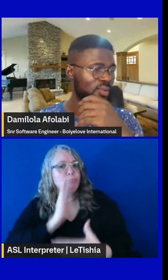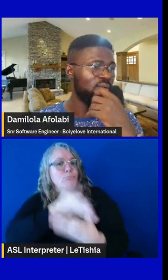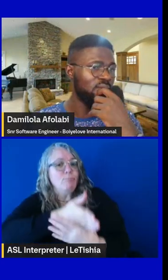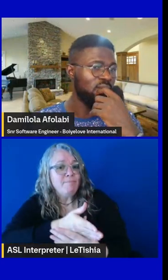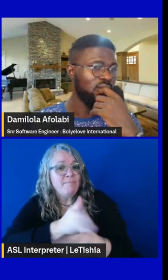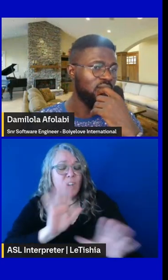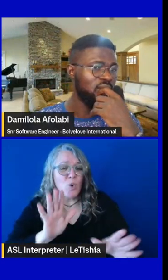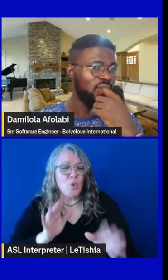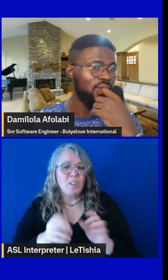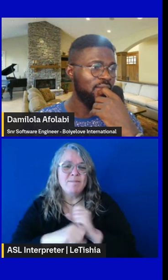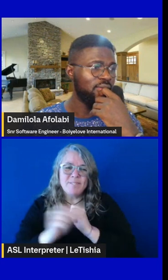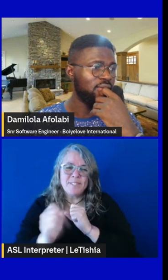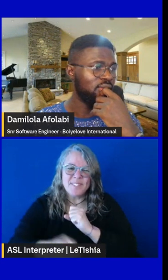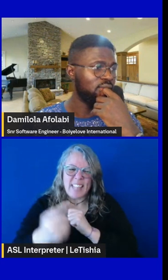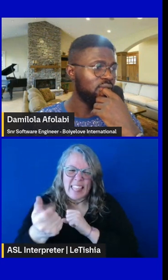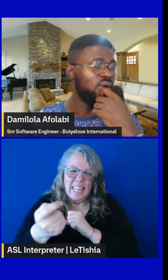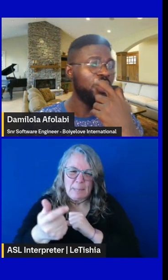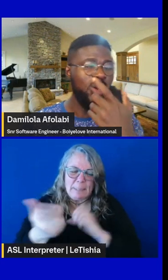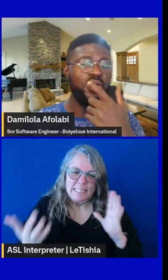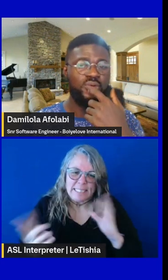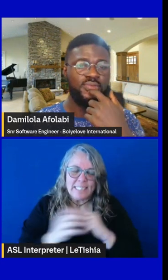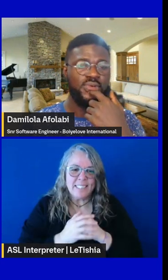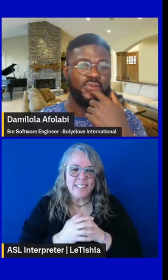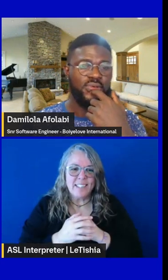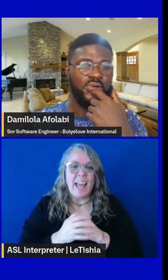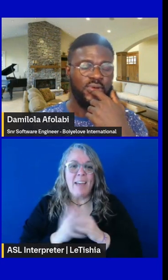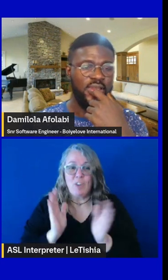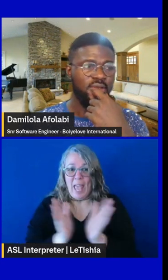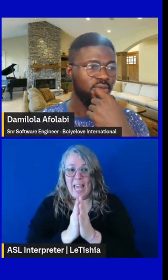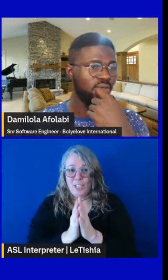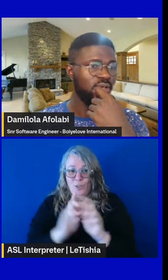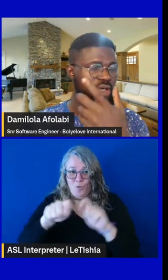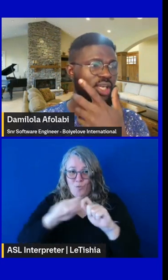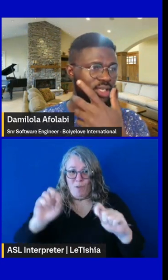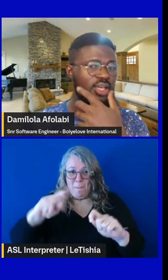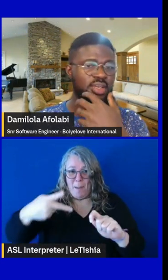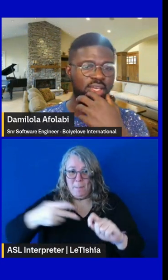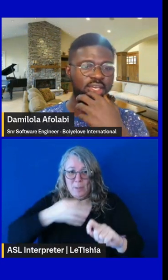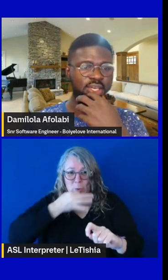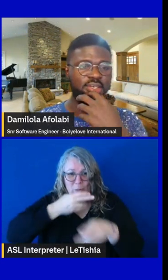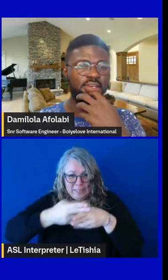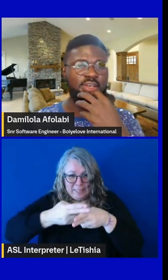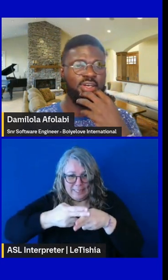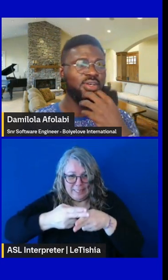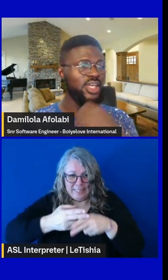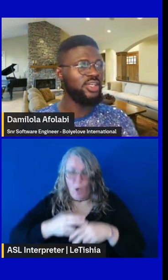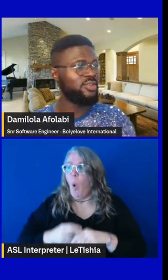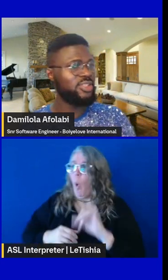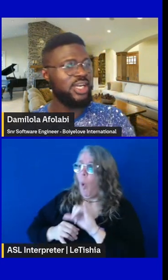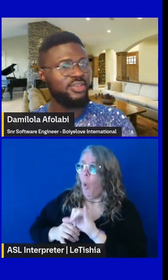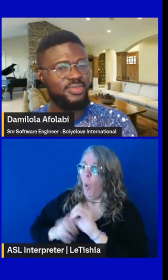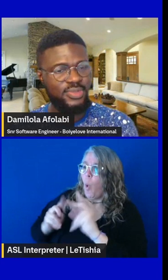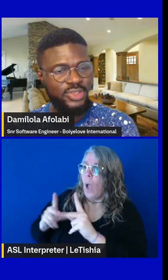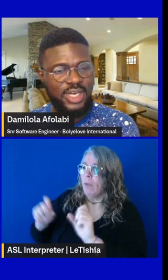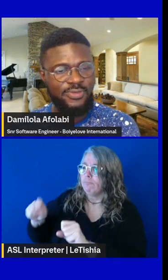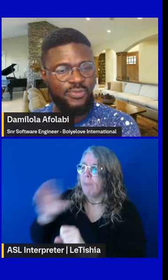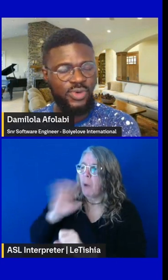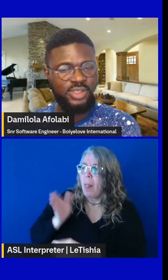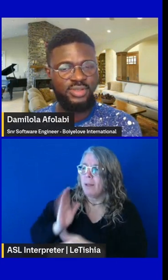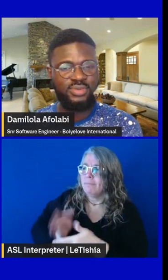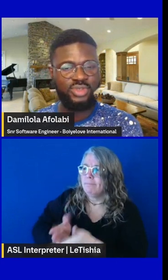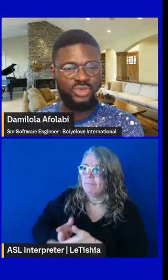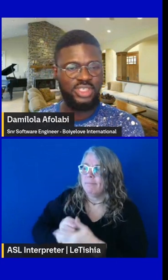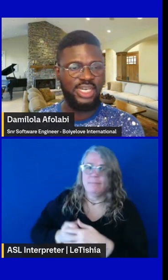We are a bit over. May we ask you to wrap it up shortly, please? Okay, yeah. Okay, we'll do that. Do